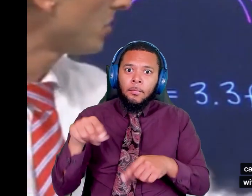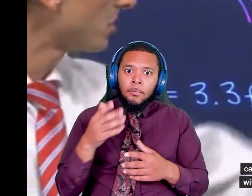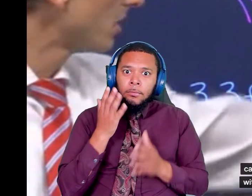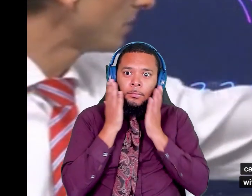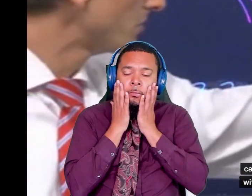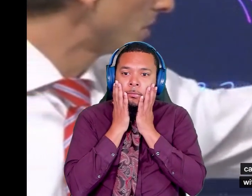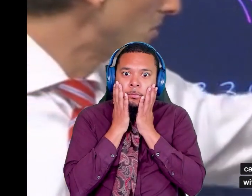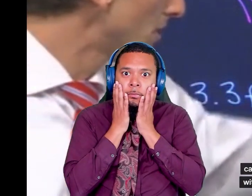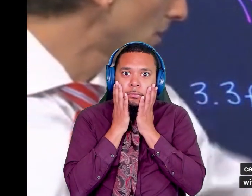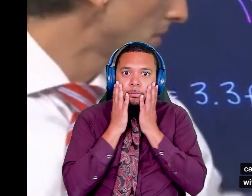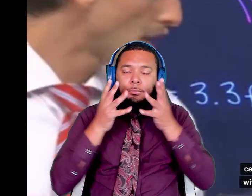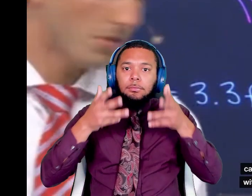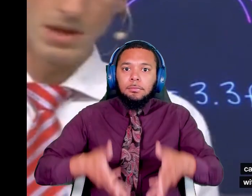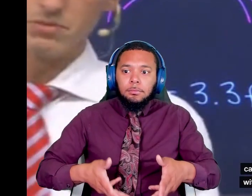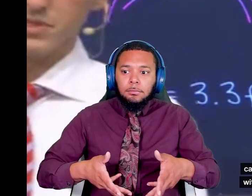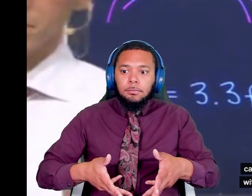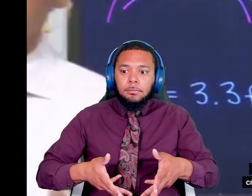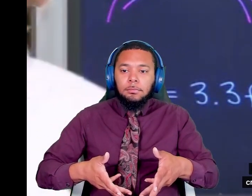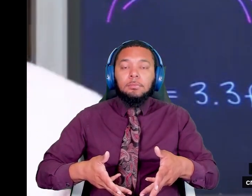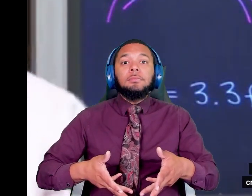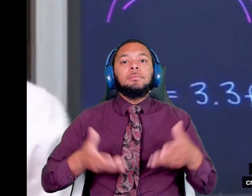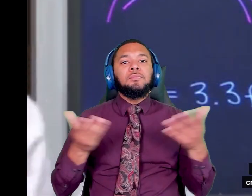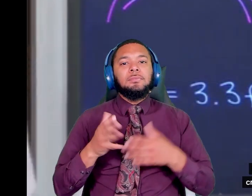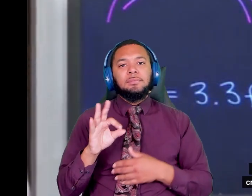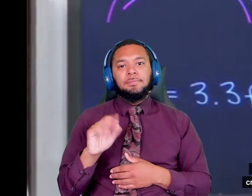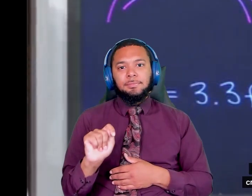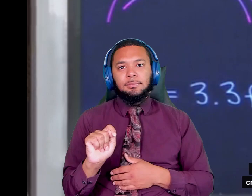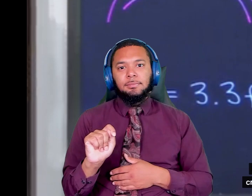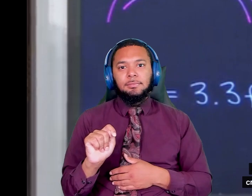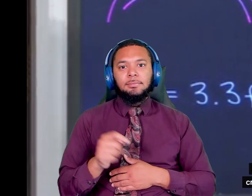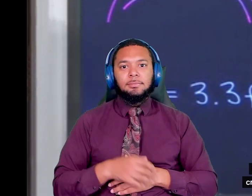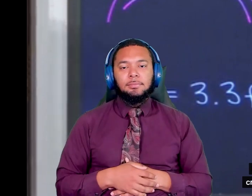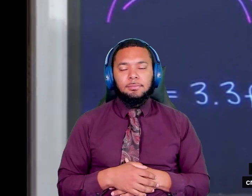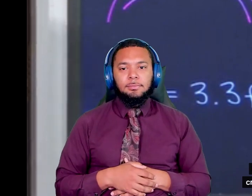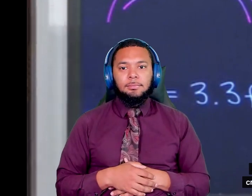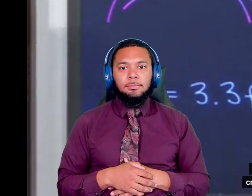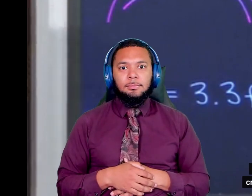And now we're just left with the unit that we care about, which is 3.3 feet.